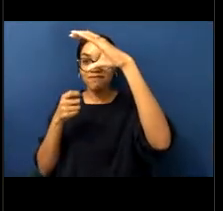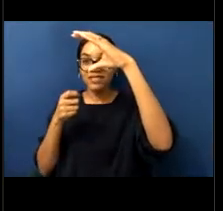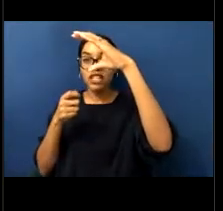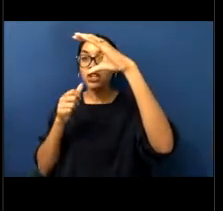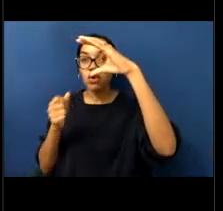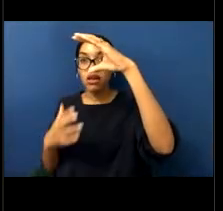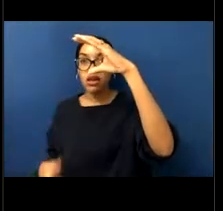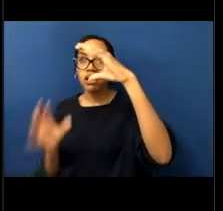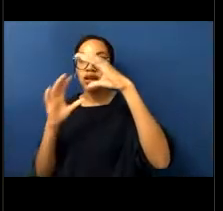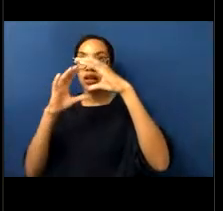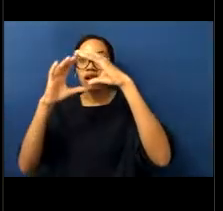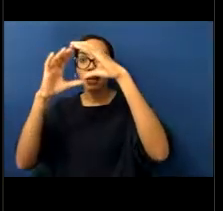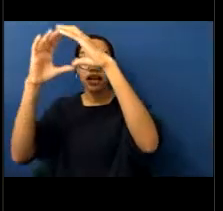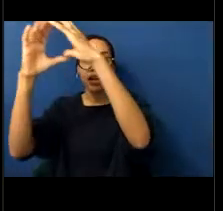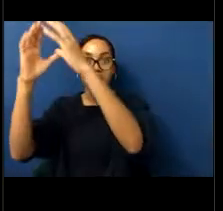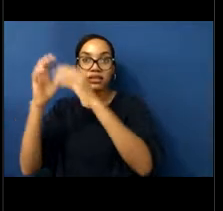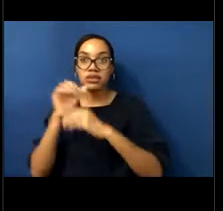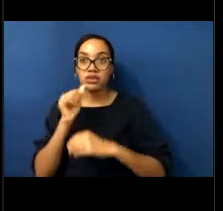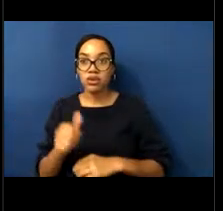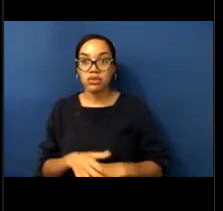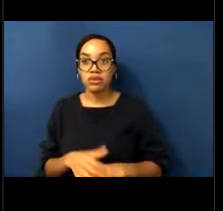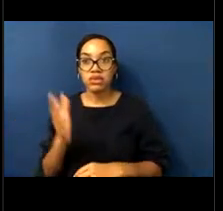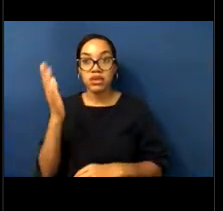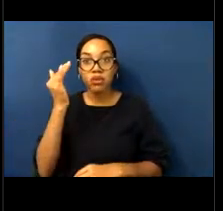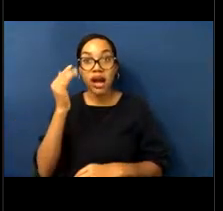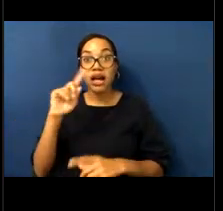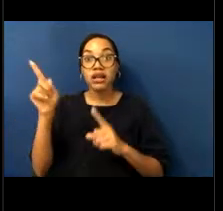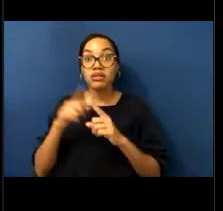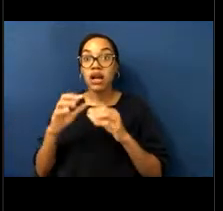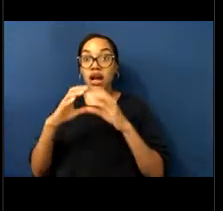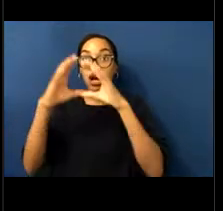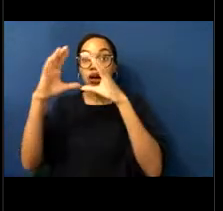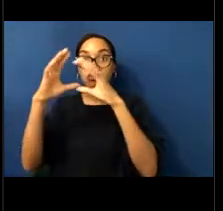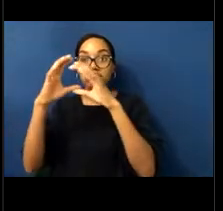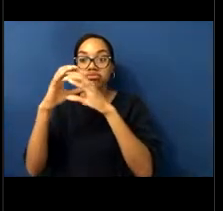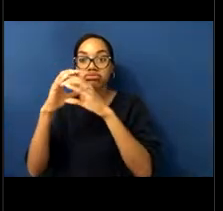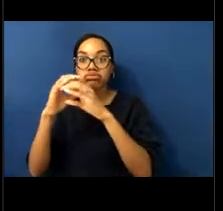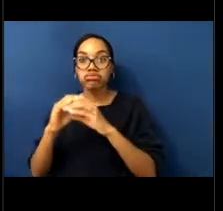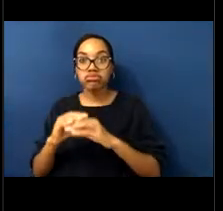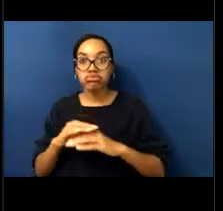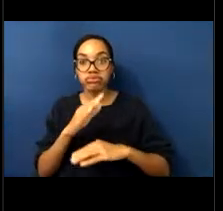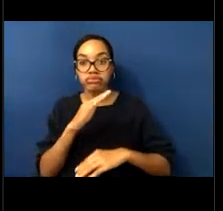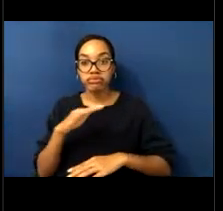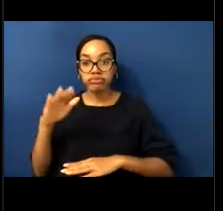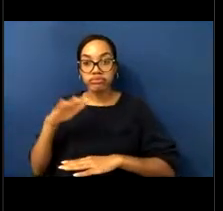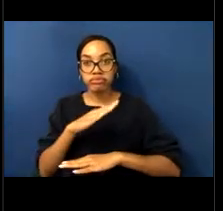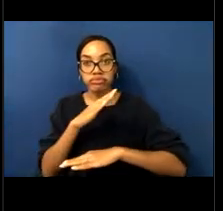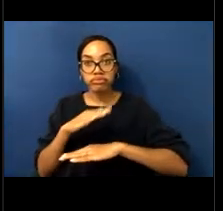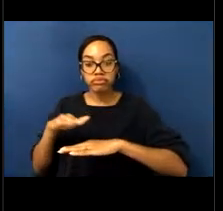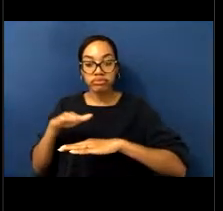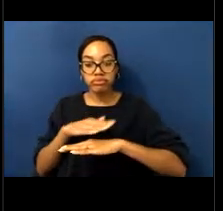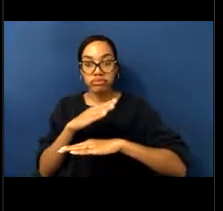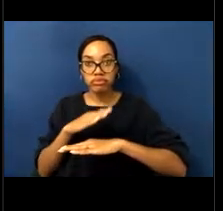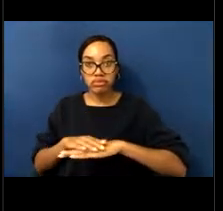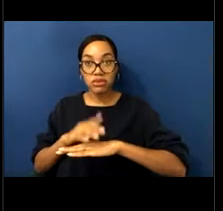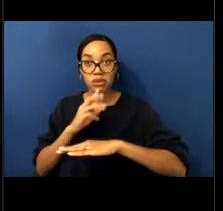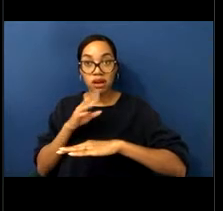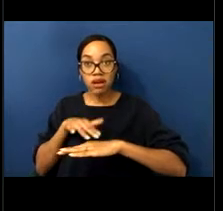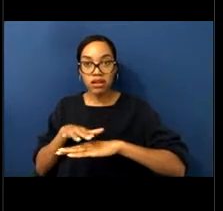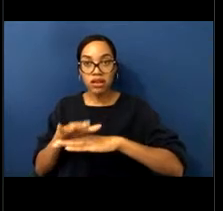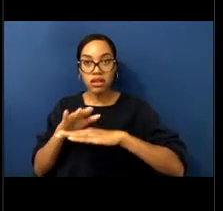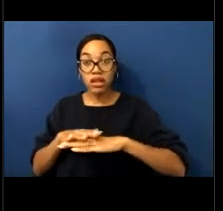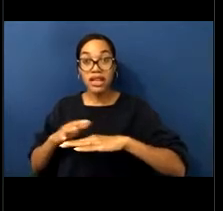turtles, loggerheads and leatherbacks, eat jellyfish. And so when these balloons land in the water, they can actually look like a jellyfish. And so if a turtle accidentally eats one